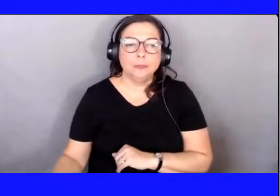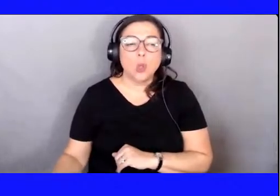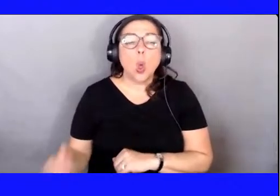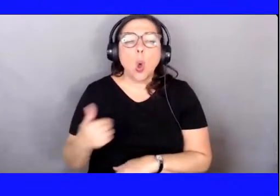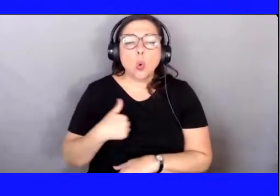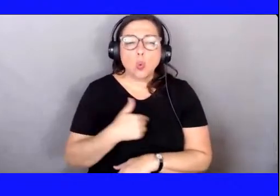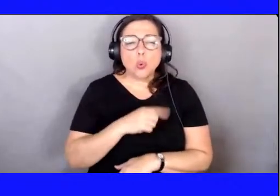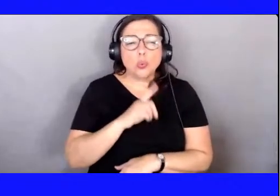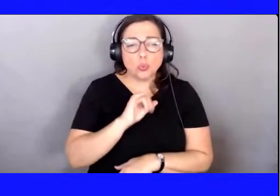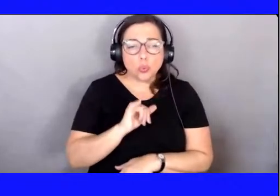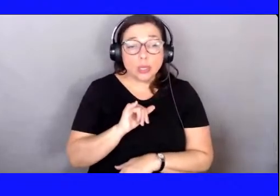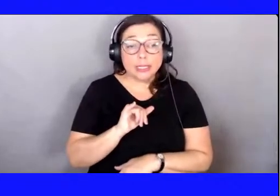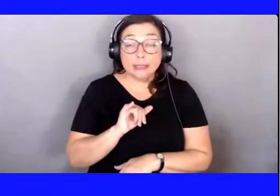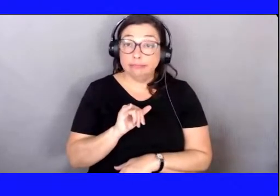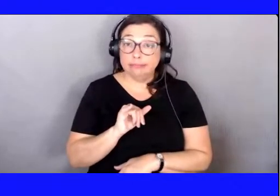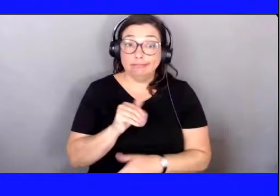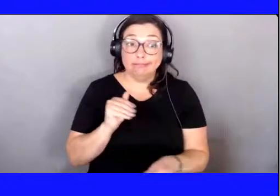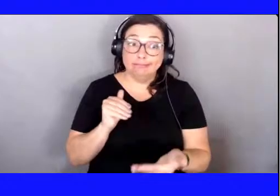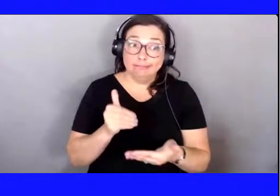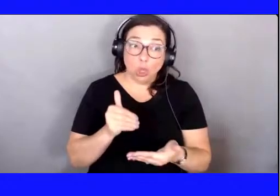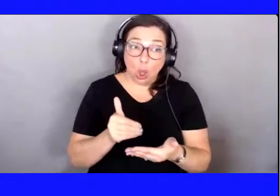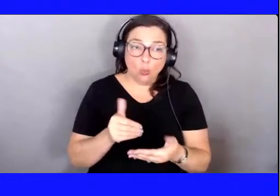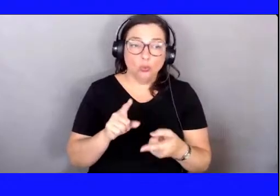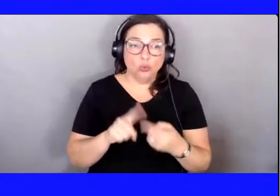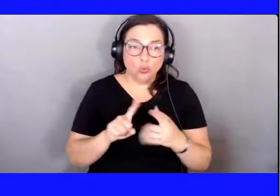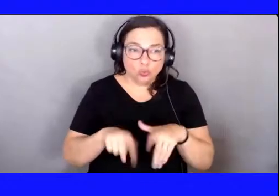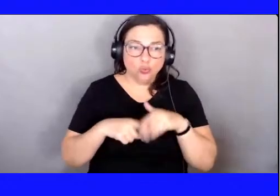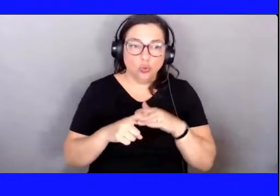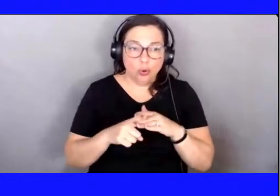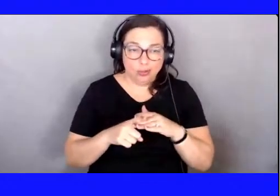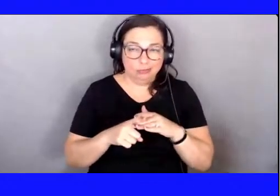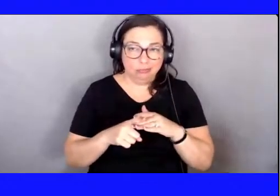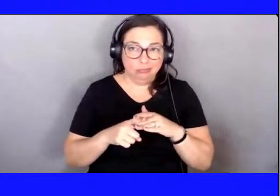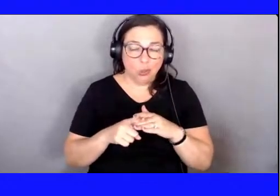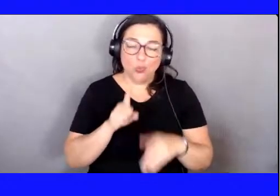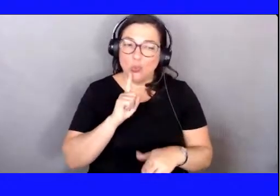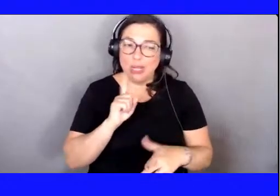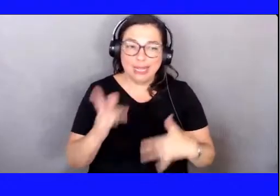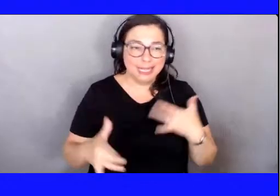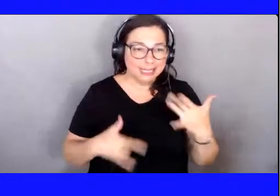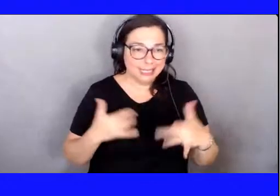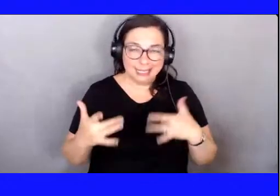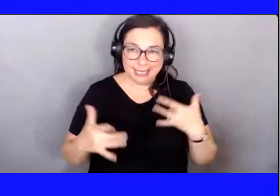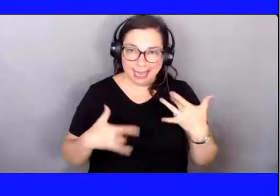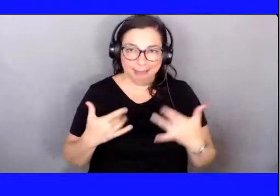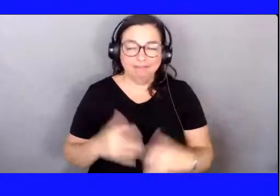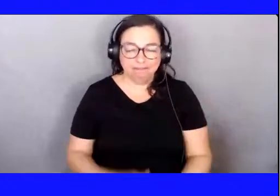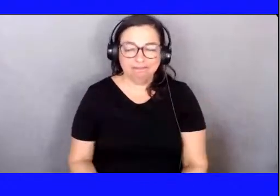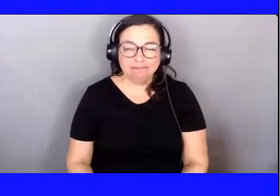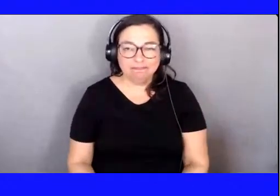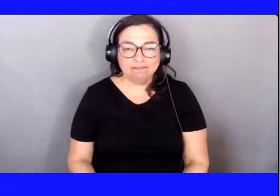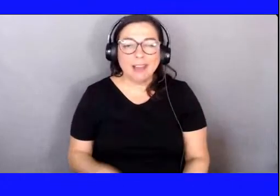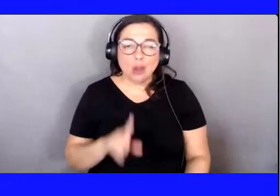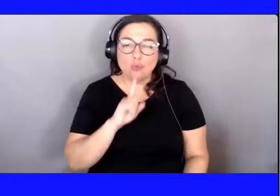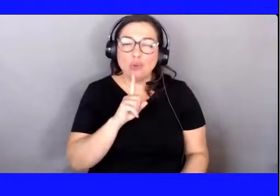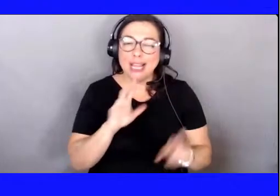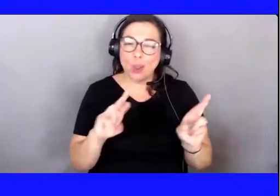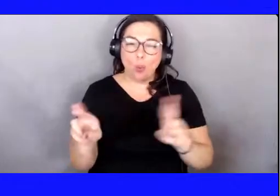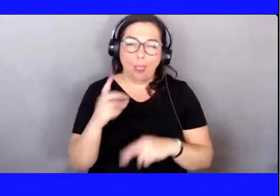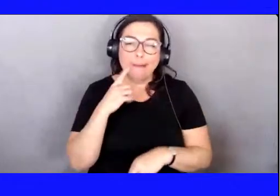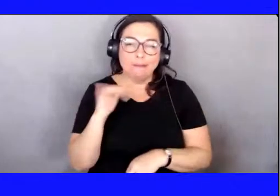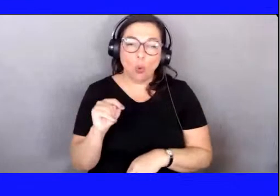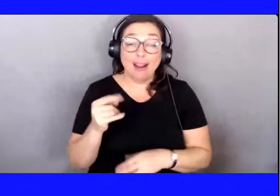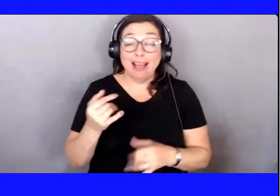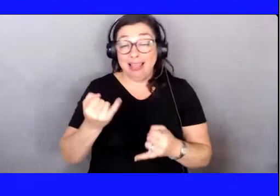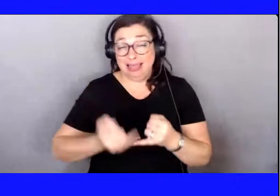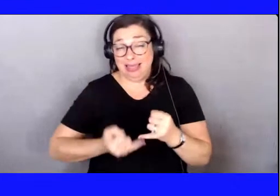are really on the precipice of getting going. We could not be more excited, and we could not be more ready. I think the last thing we wanted to touch on the